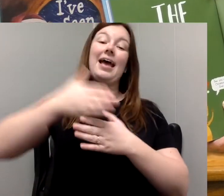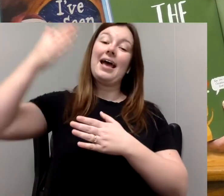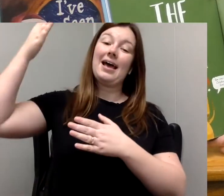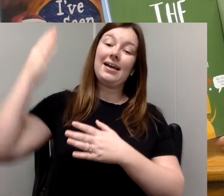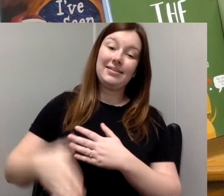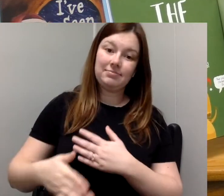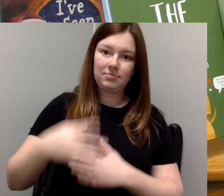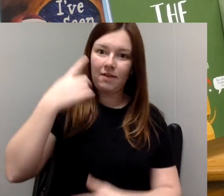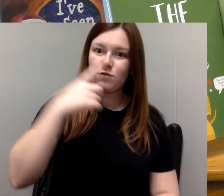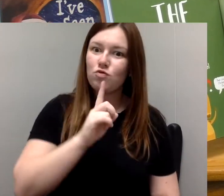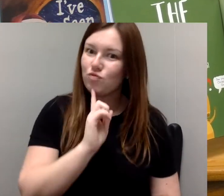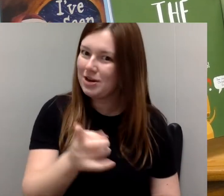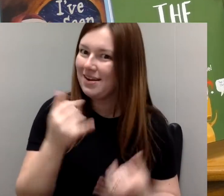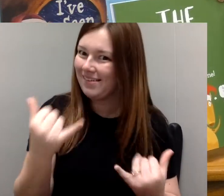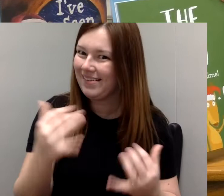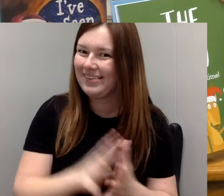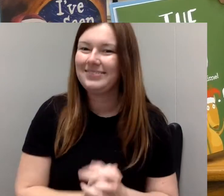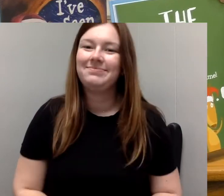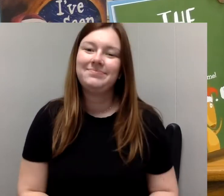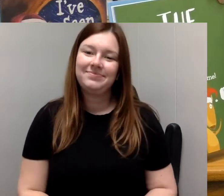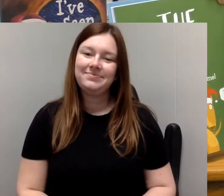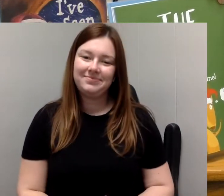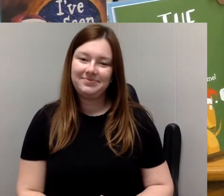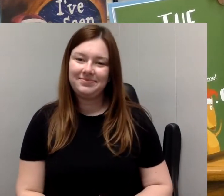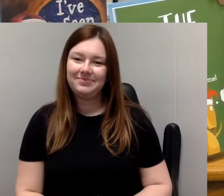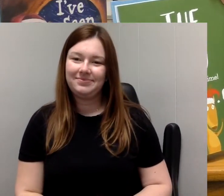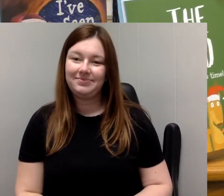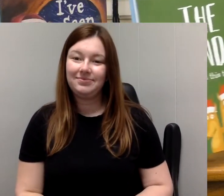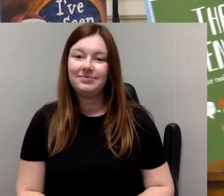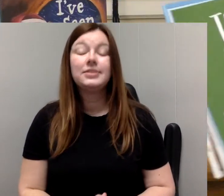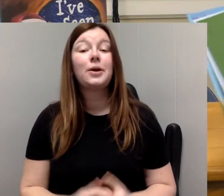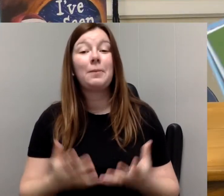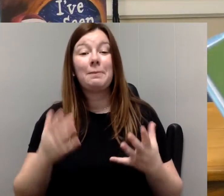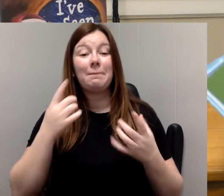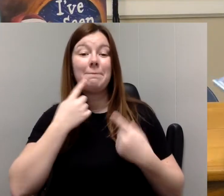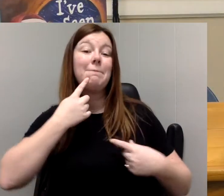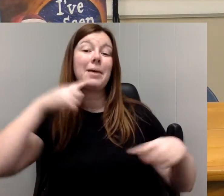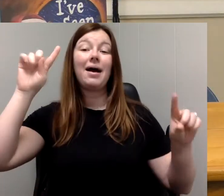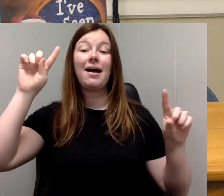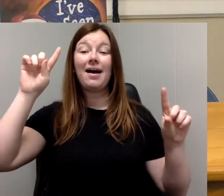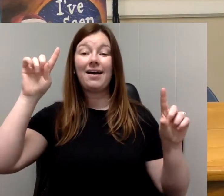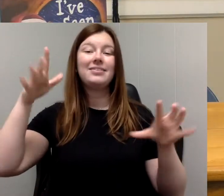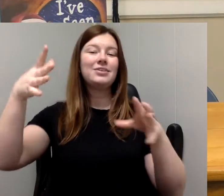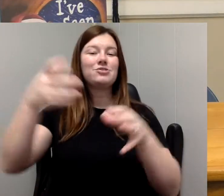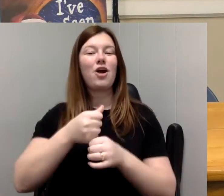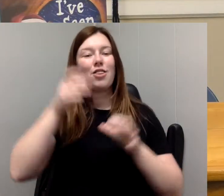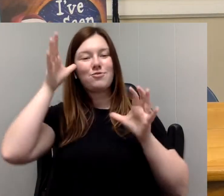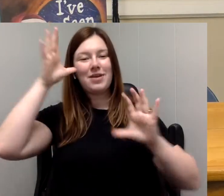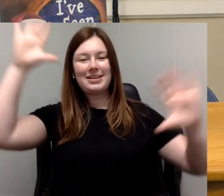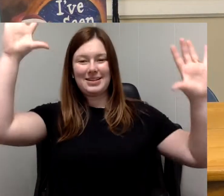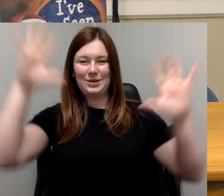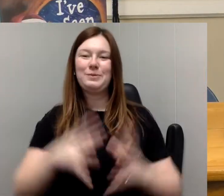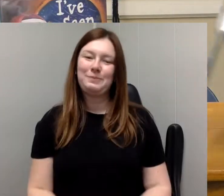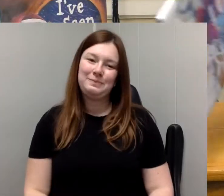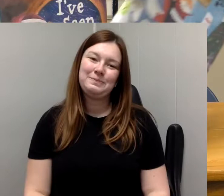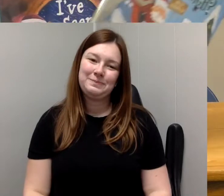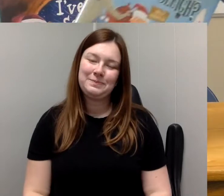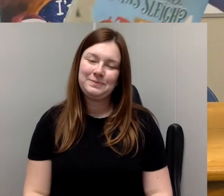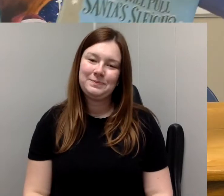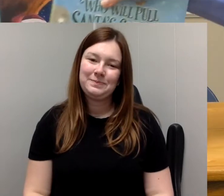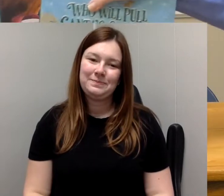Then, for the real this time. So he got his reindeers after all.